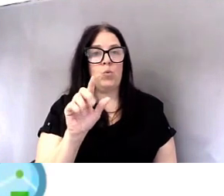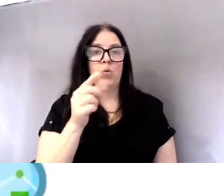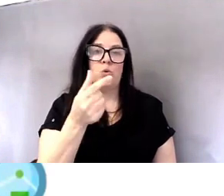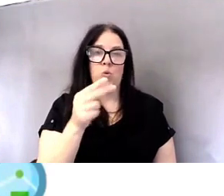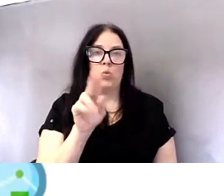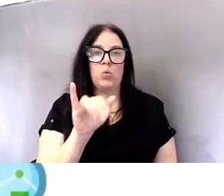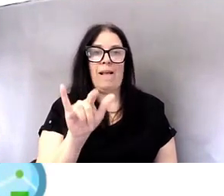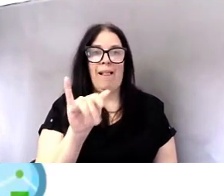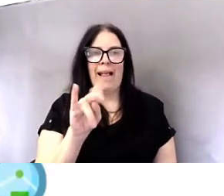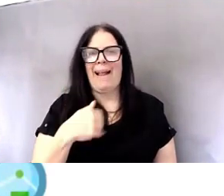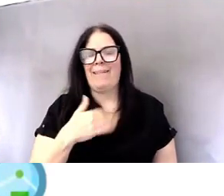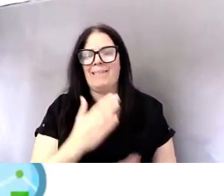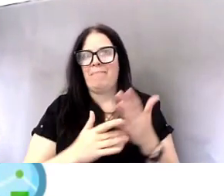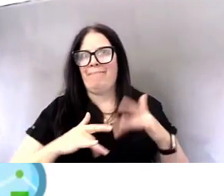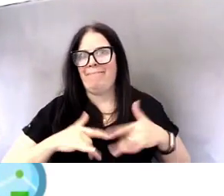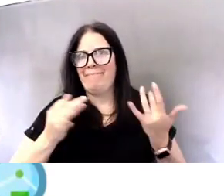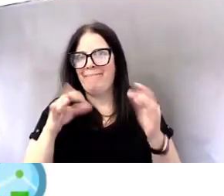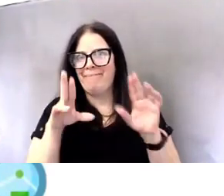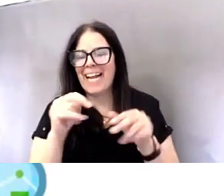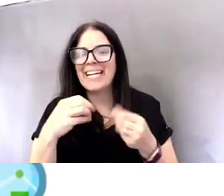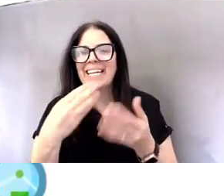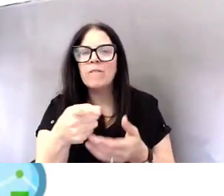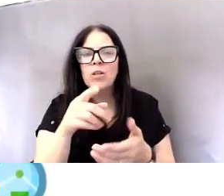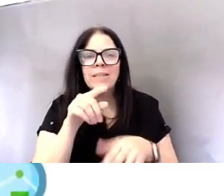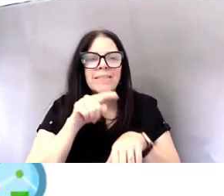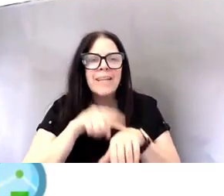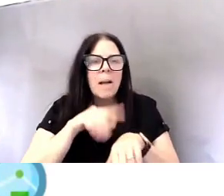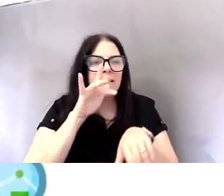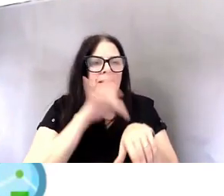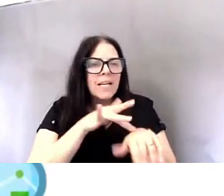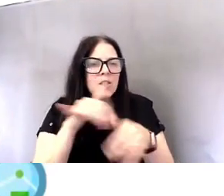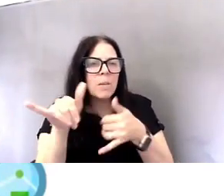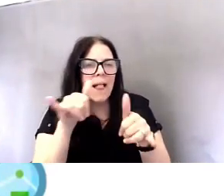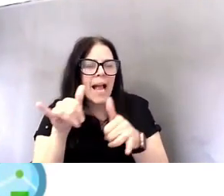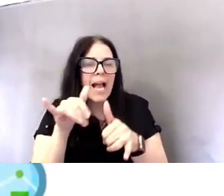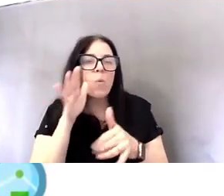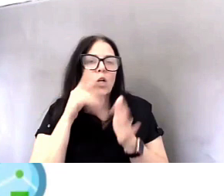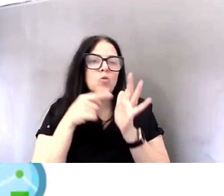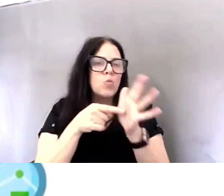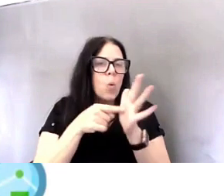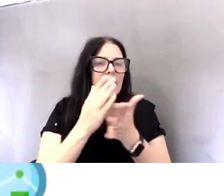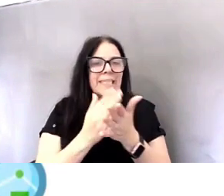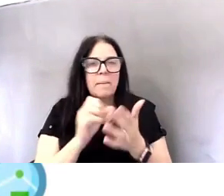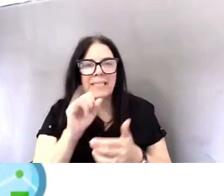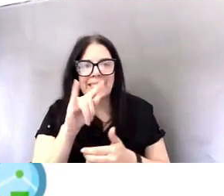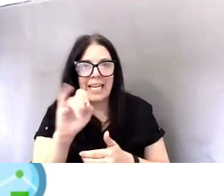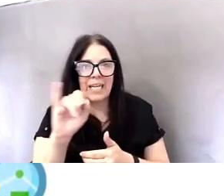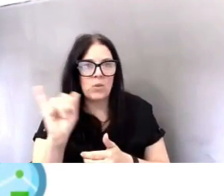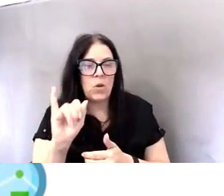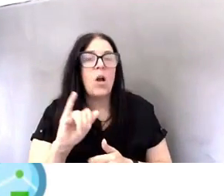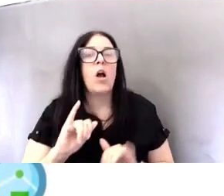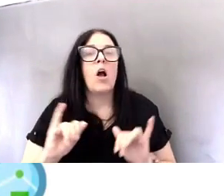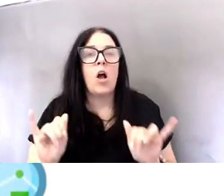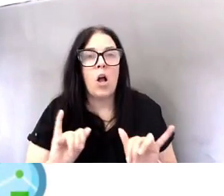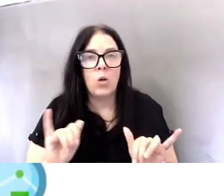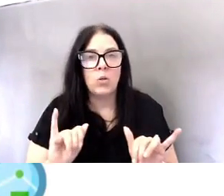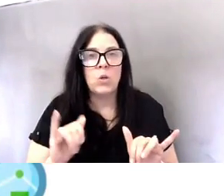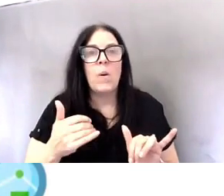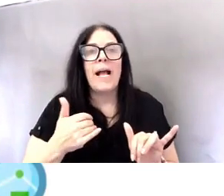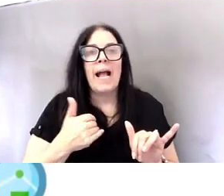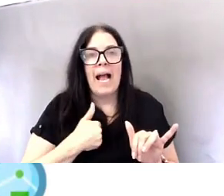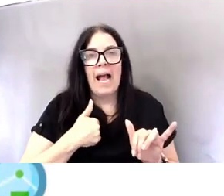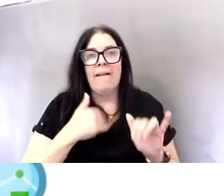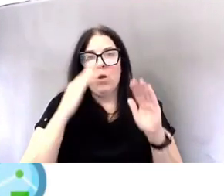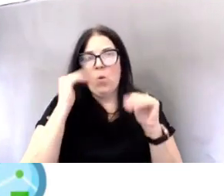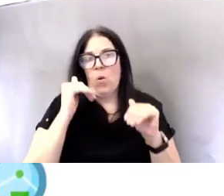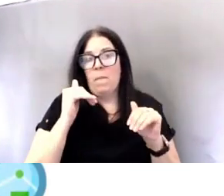well to give you time to explore the collection. They will share some of the interesting sites as well. And also, we hope that